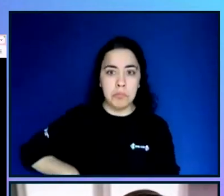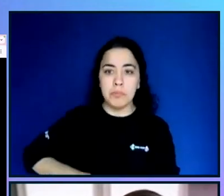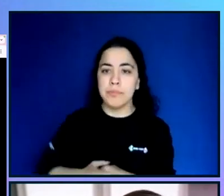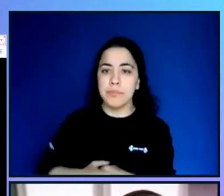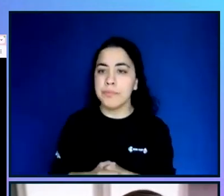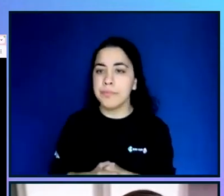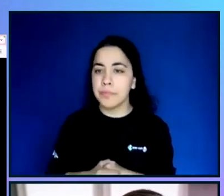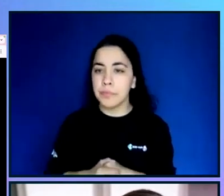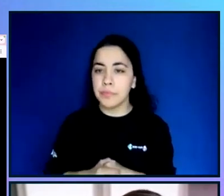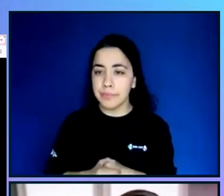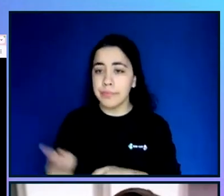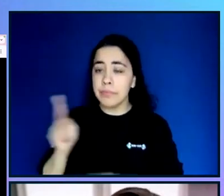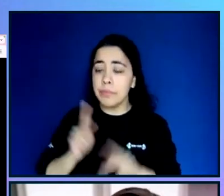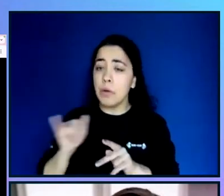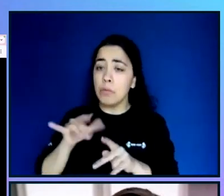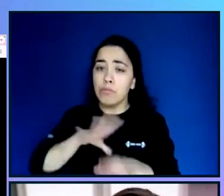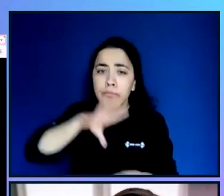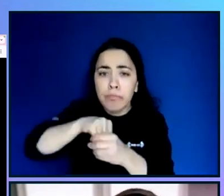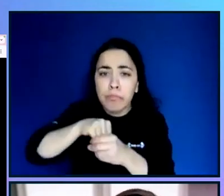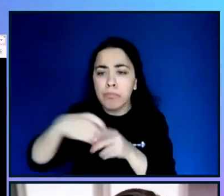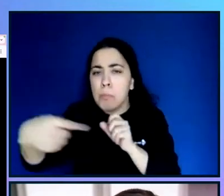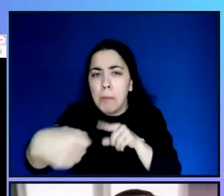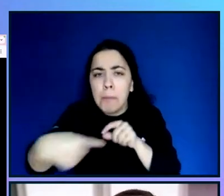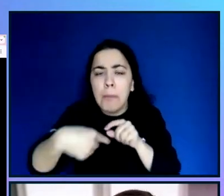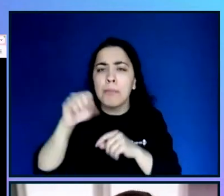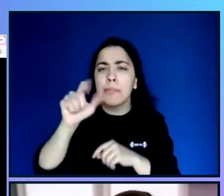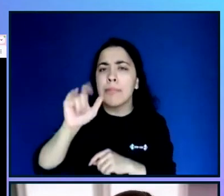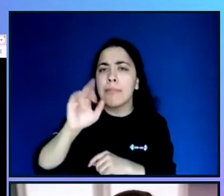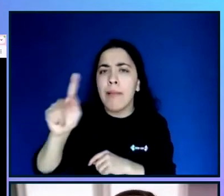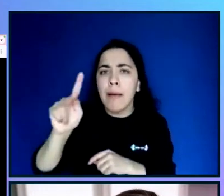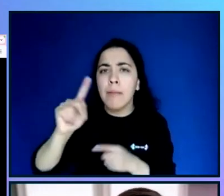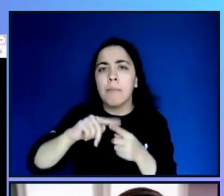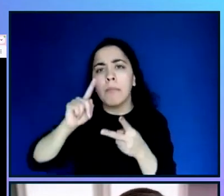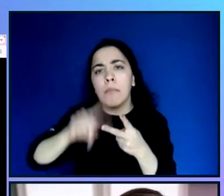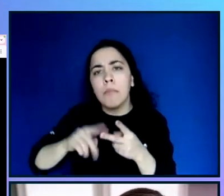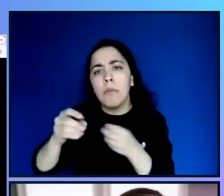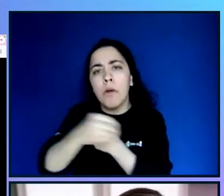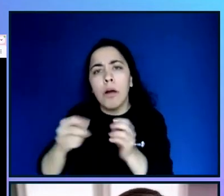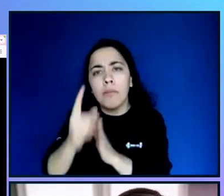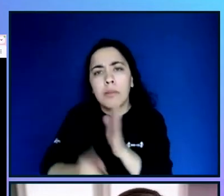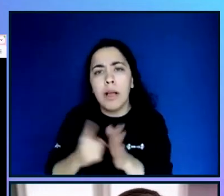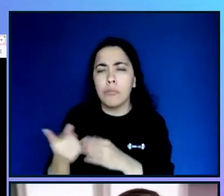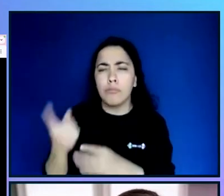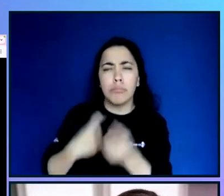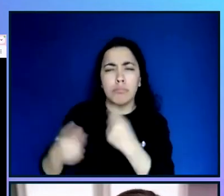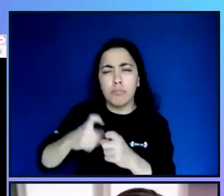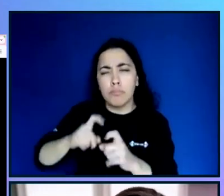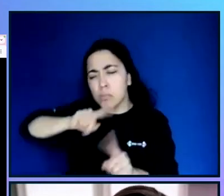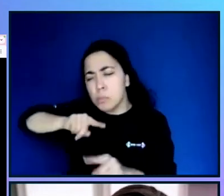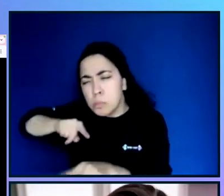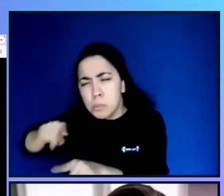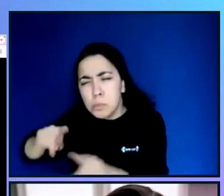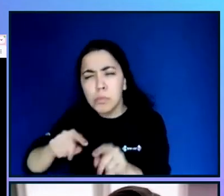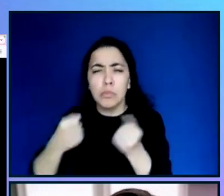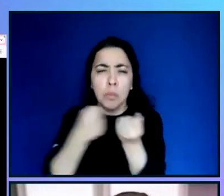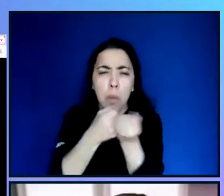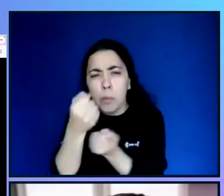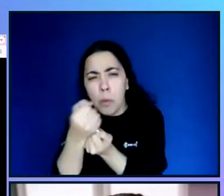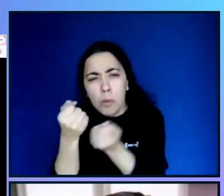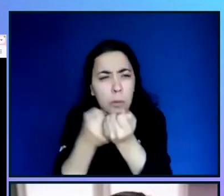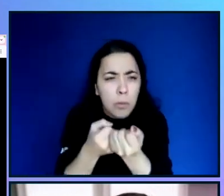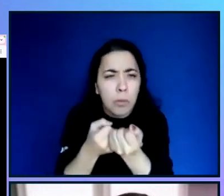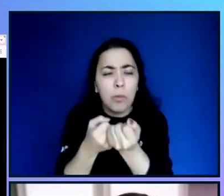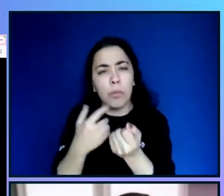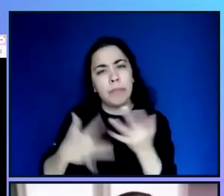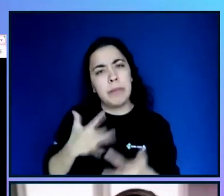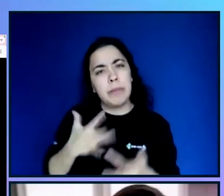engaged in our Slack channels and office hours, asking questions, supporting each other. They remarked that they felt